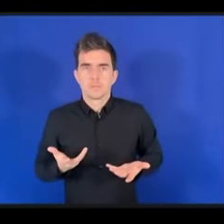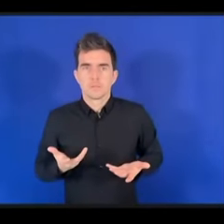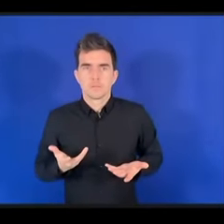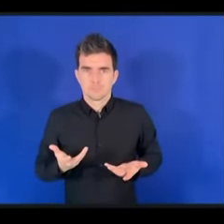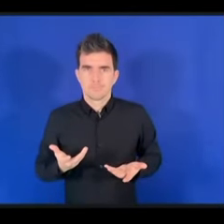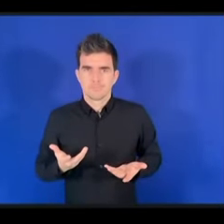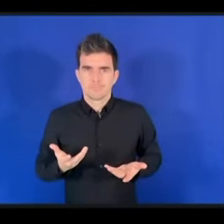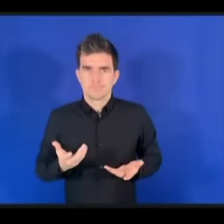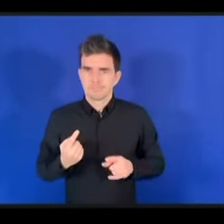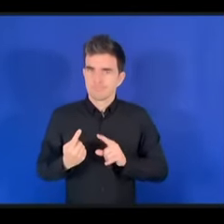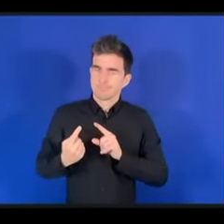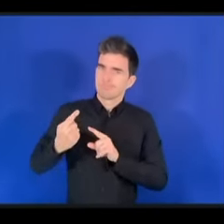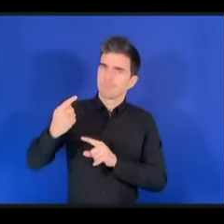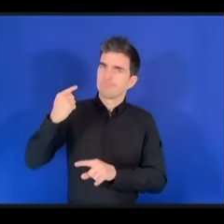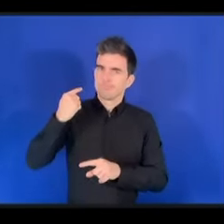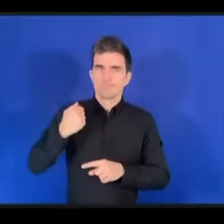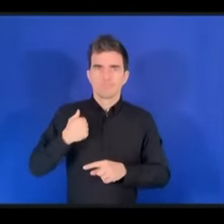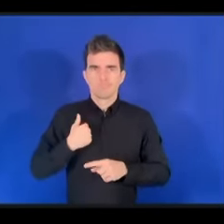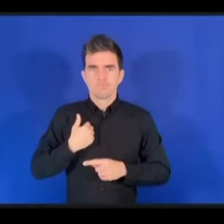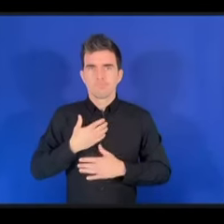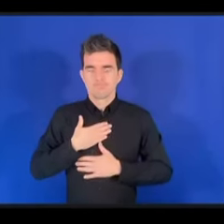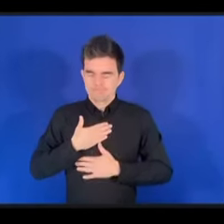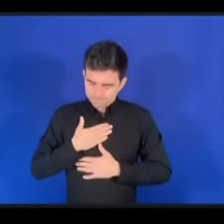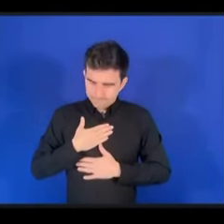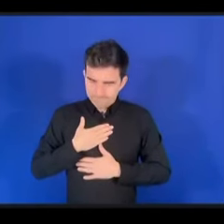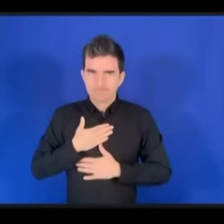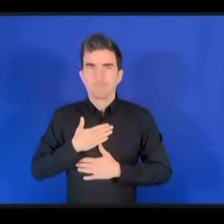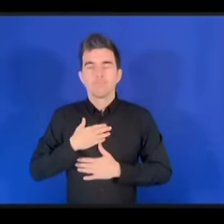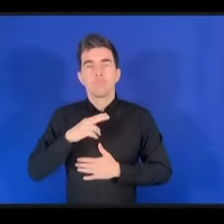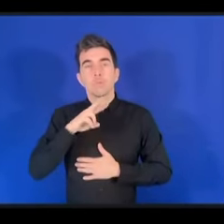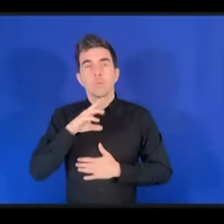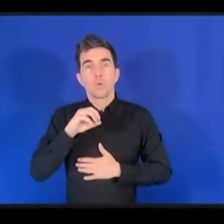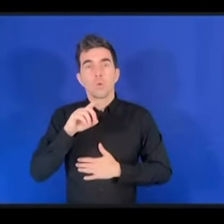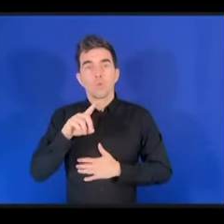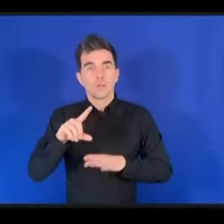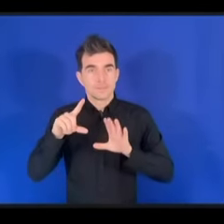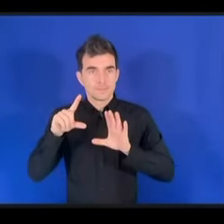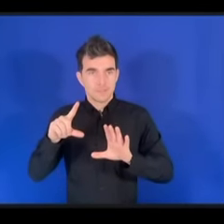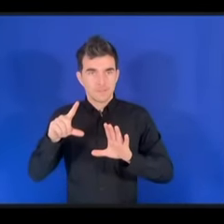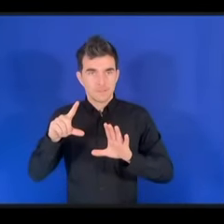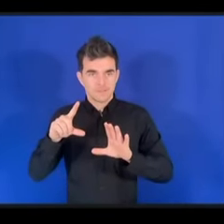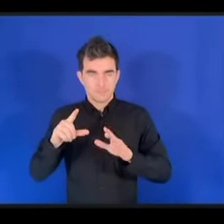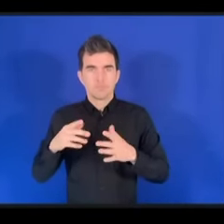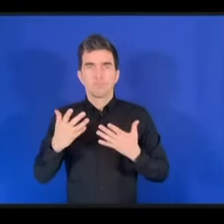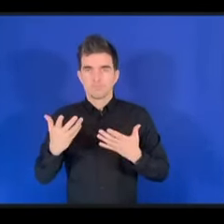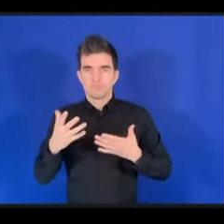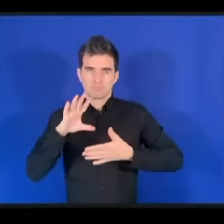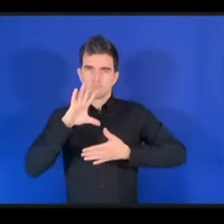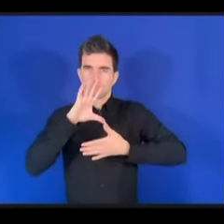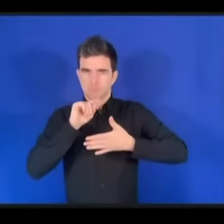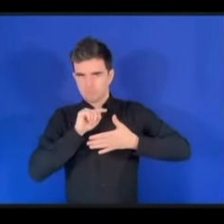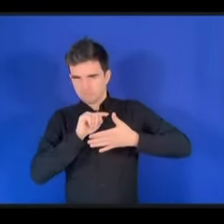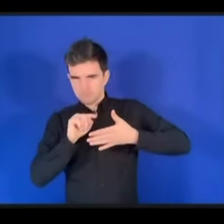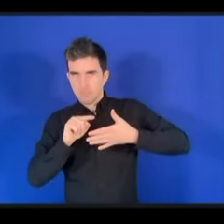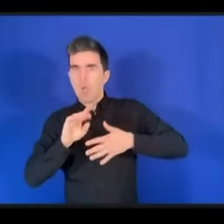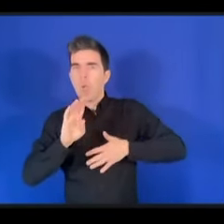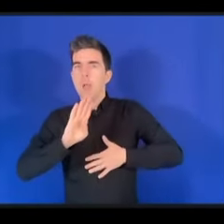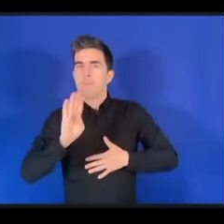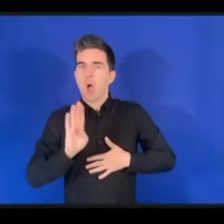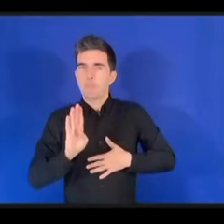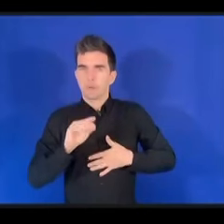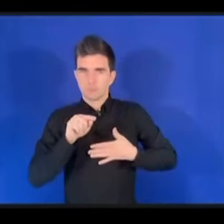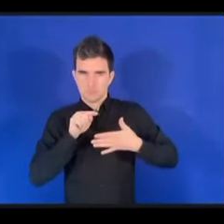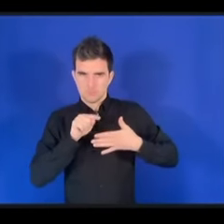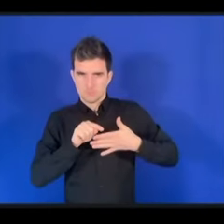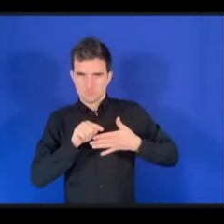Barbados chapter of the Internet Society, to lead a multi-stakeholder process that led to the country's first national IGF. We kicked